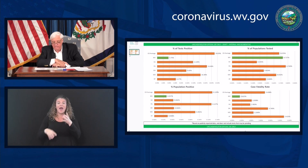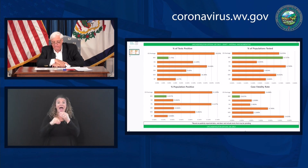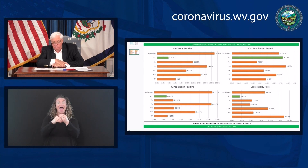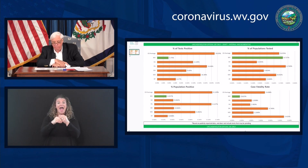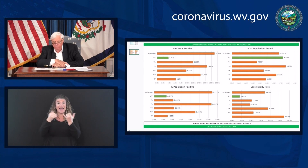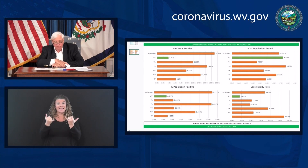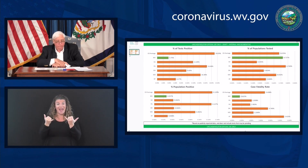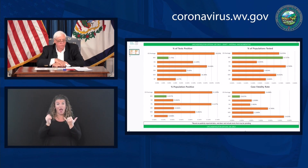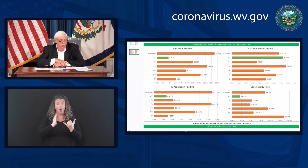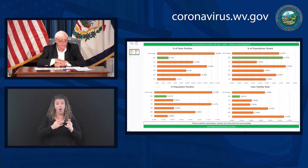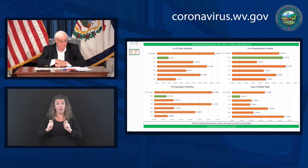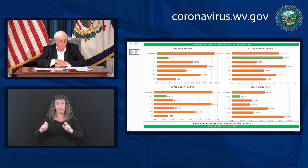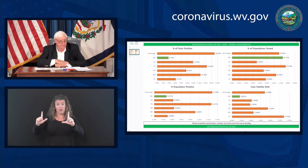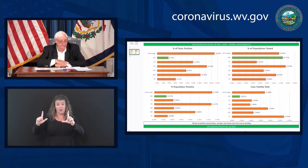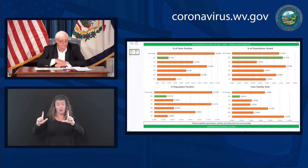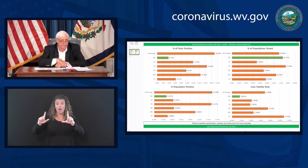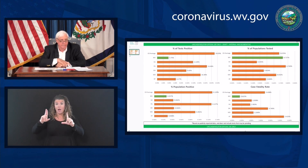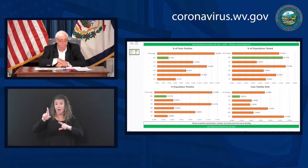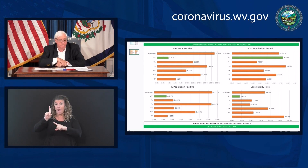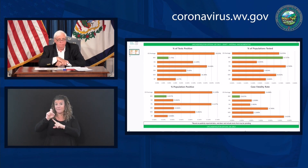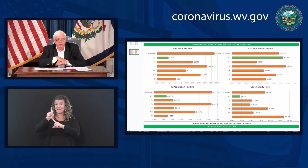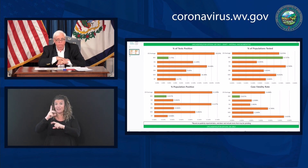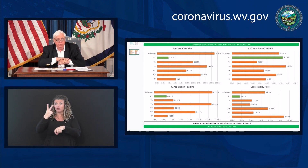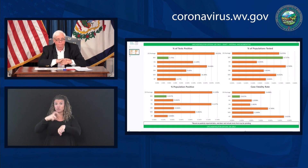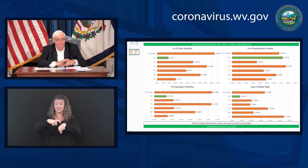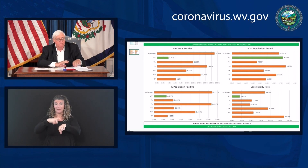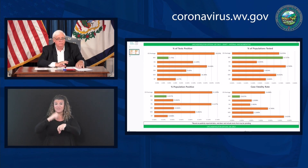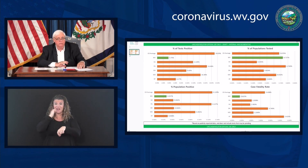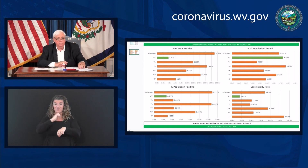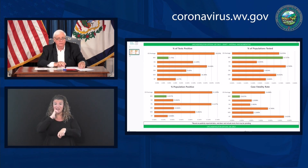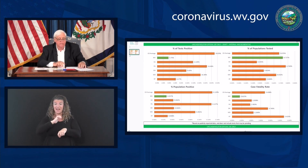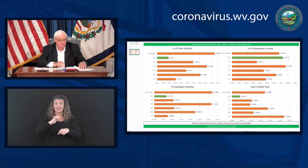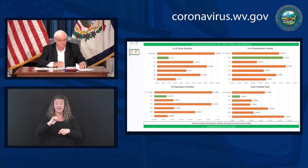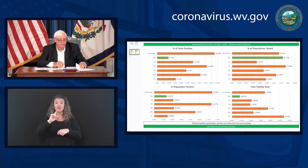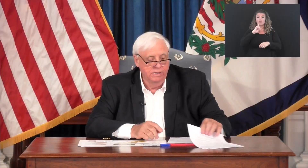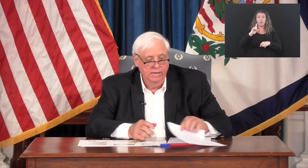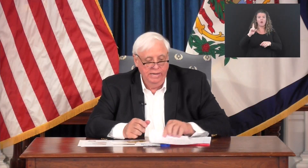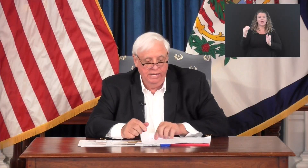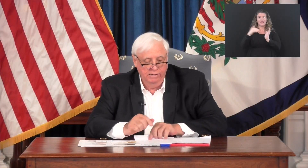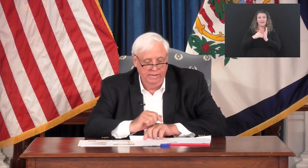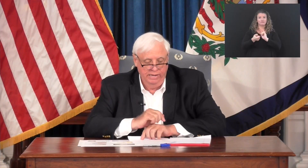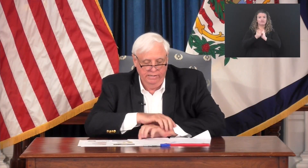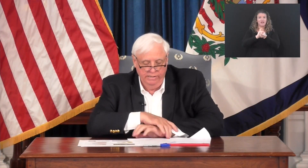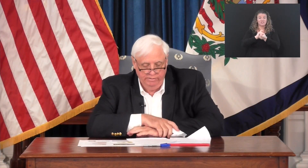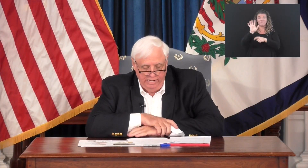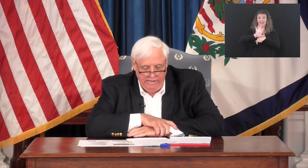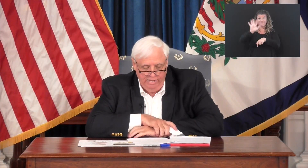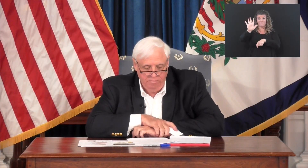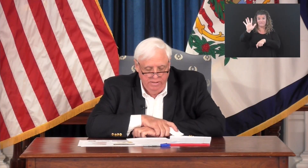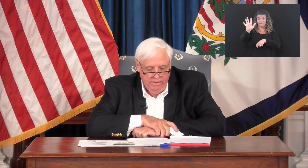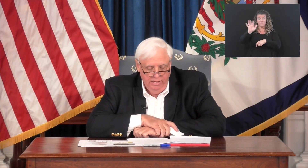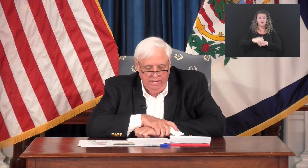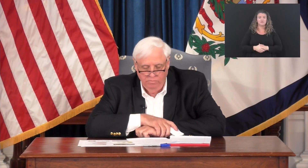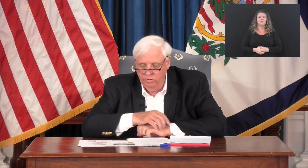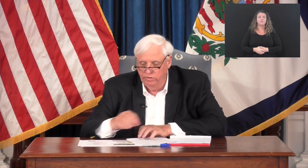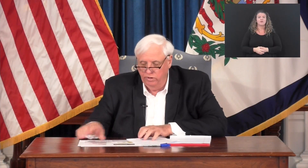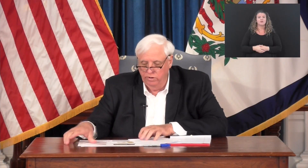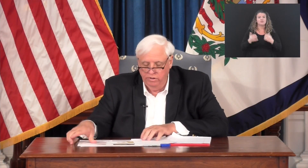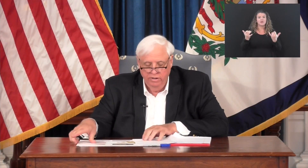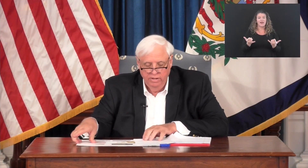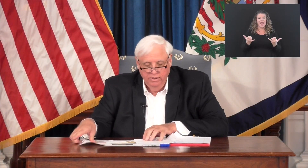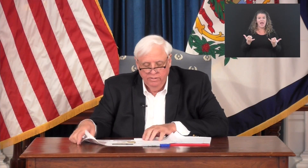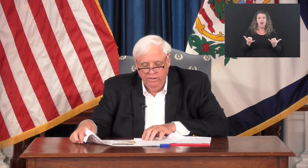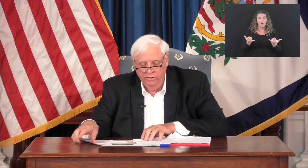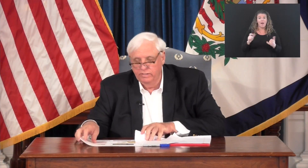updates now twice a day, and the next update will be at 5 o'clock today. And at this time, I'm going to